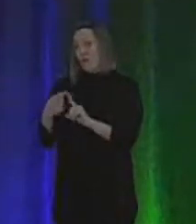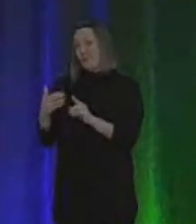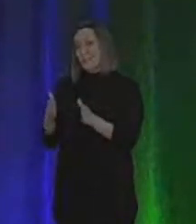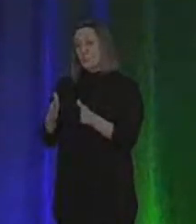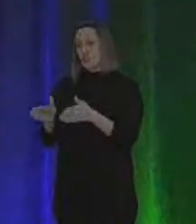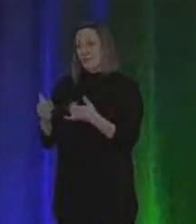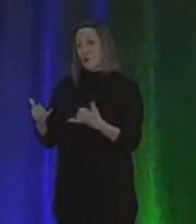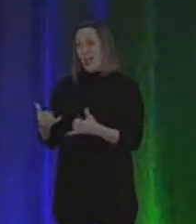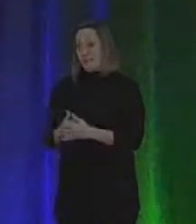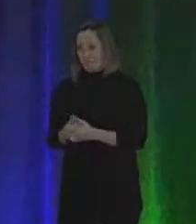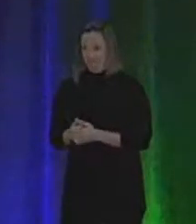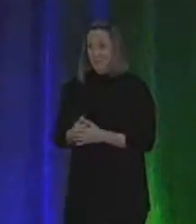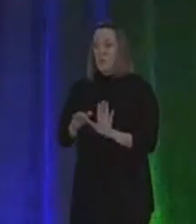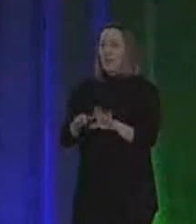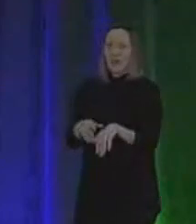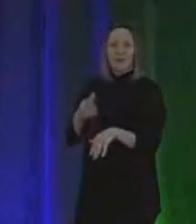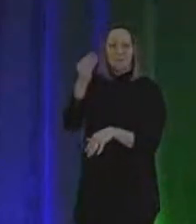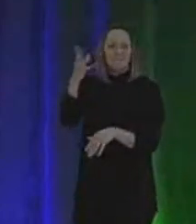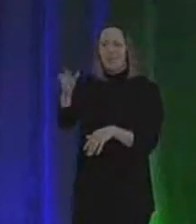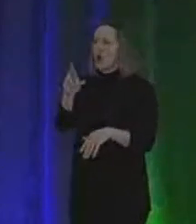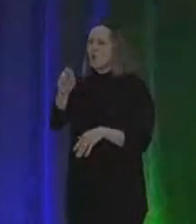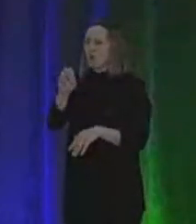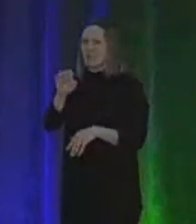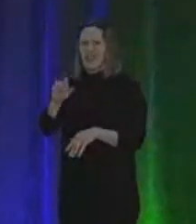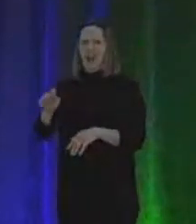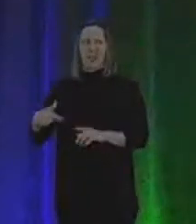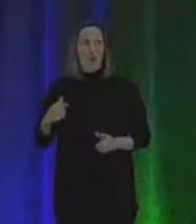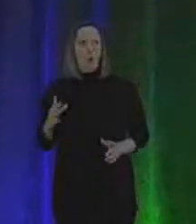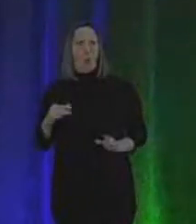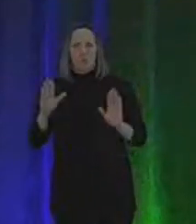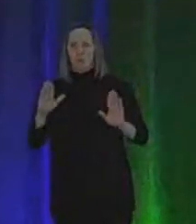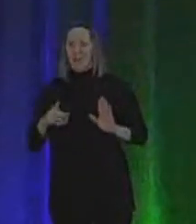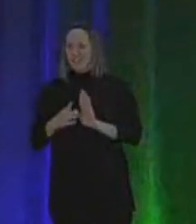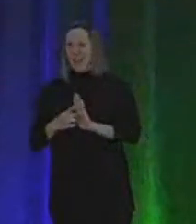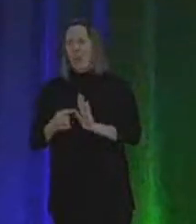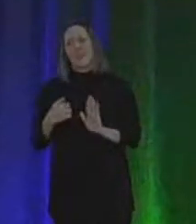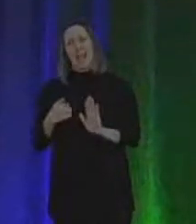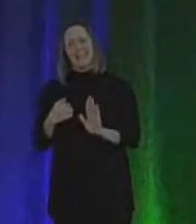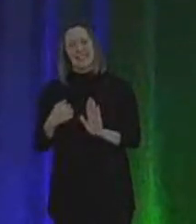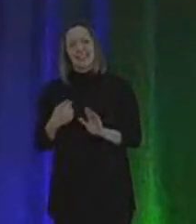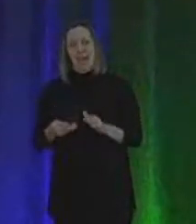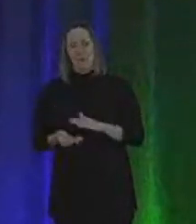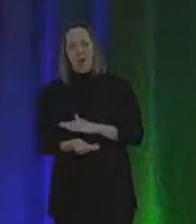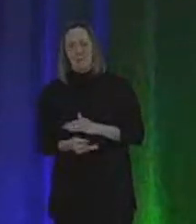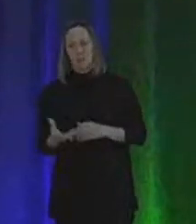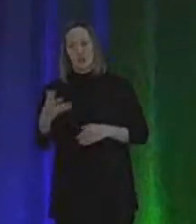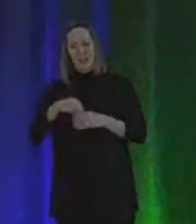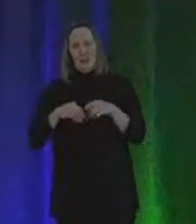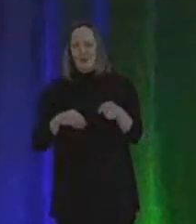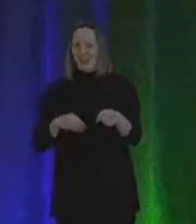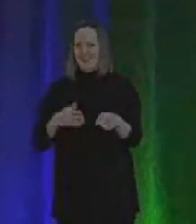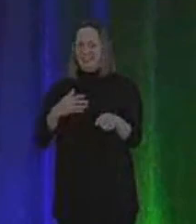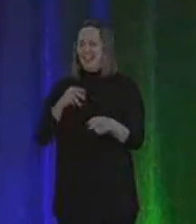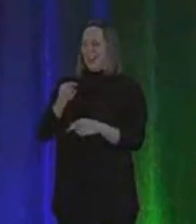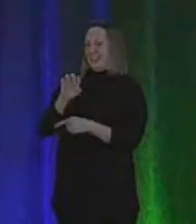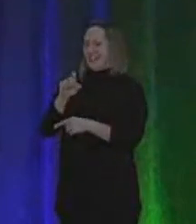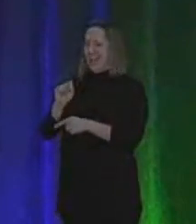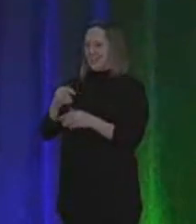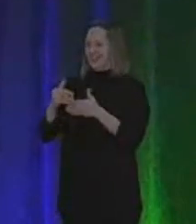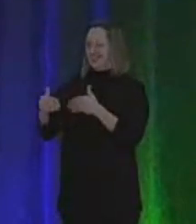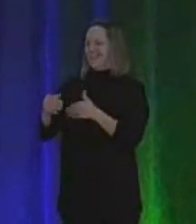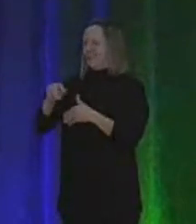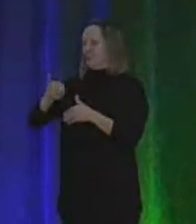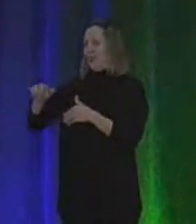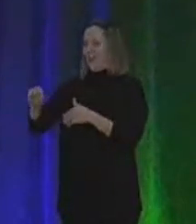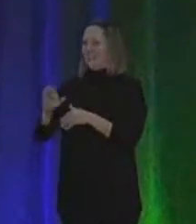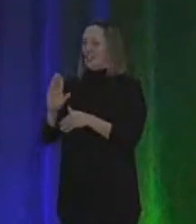today. By the way, shout out Roselle for that great demo. In case you were wondering, yes, I did bribe her to include Next.js in her Copilot demo.